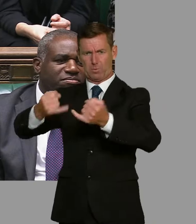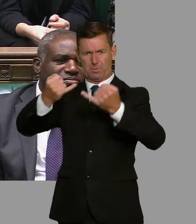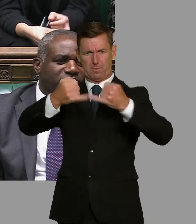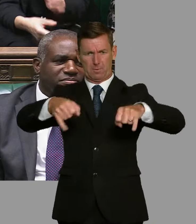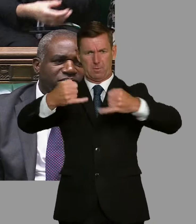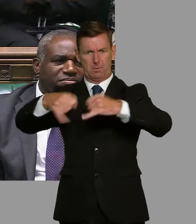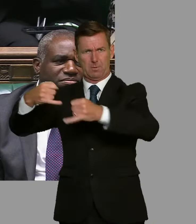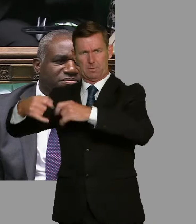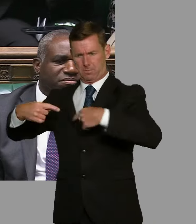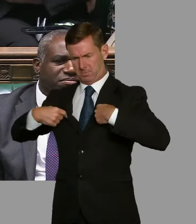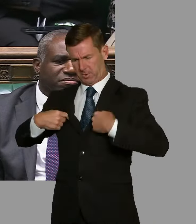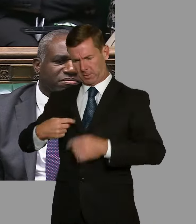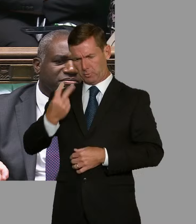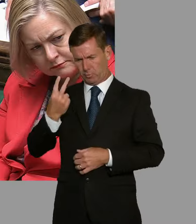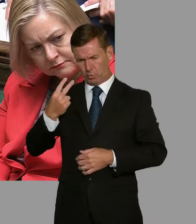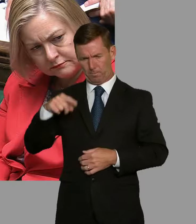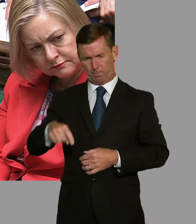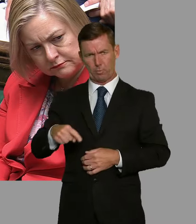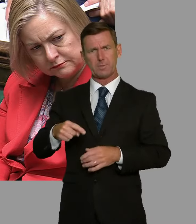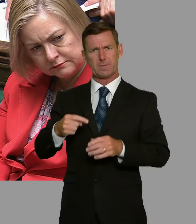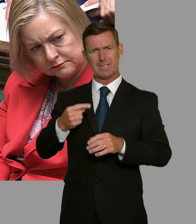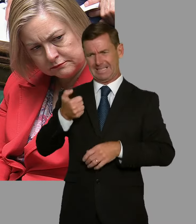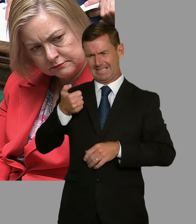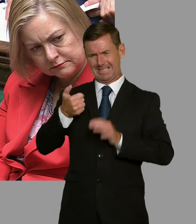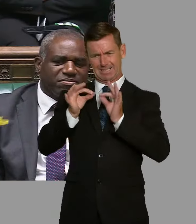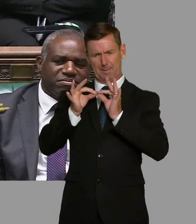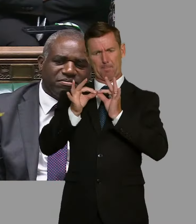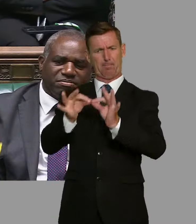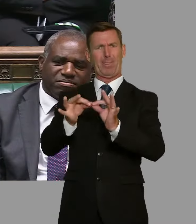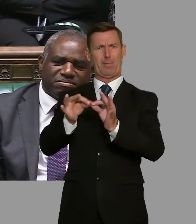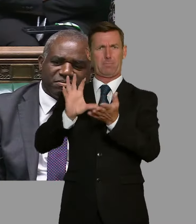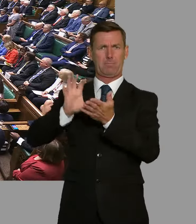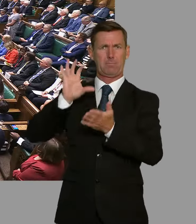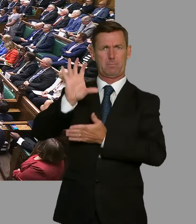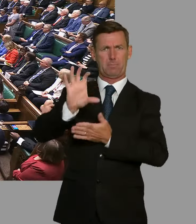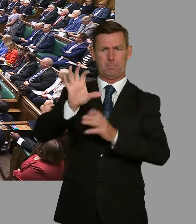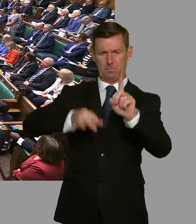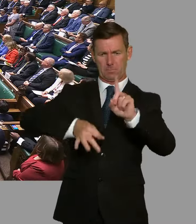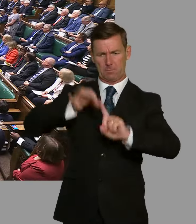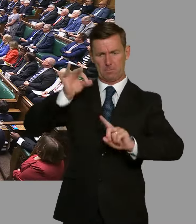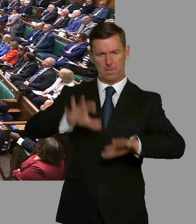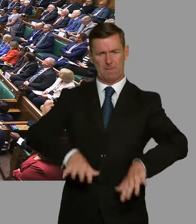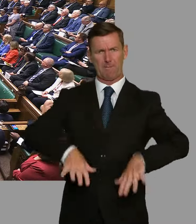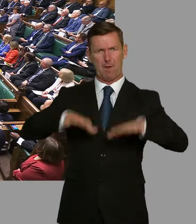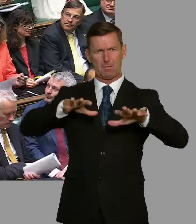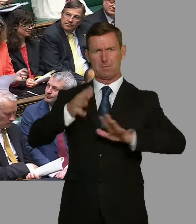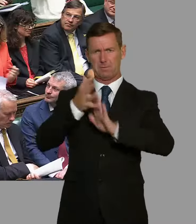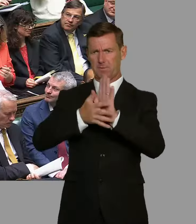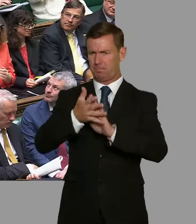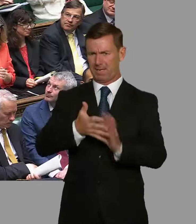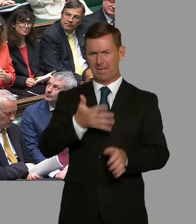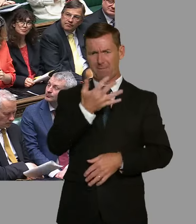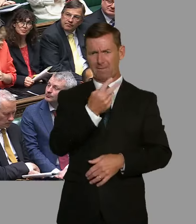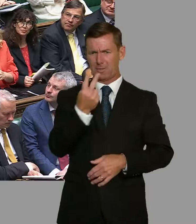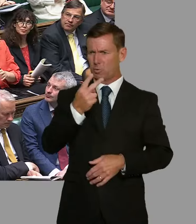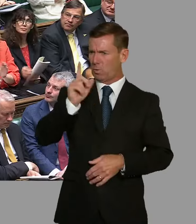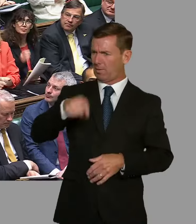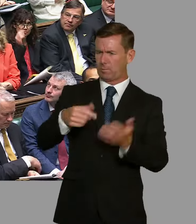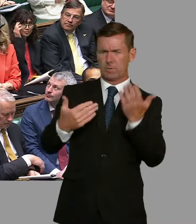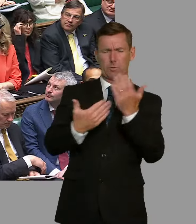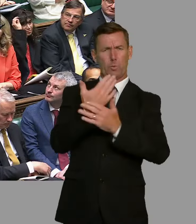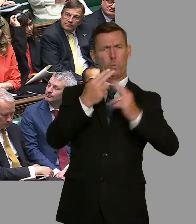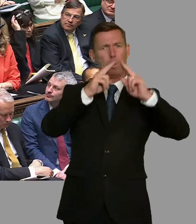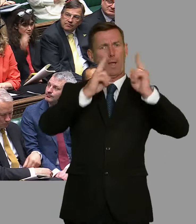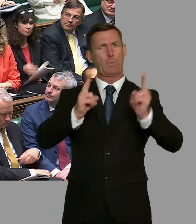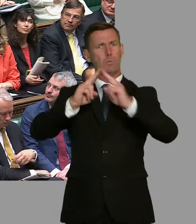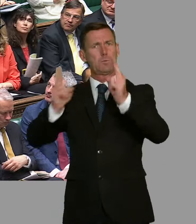and that means 52,000 more properties will be protected by March of next year. Mr Speaker, Glastonbury is experiencing a notable